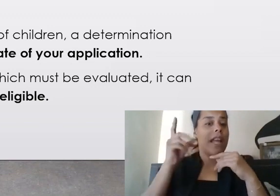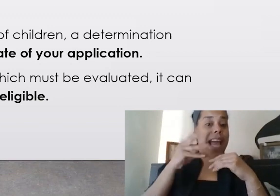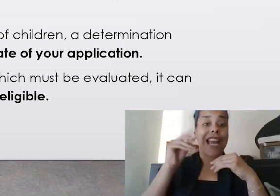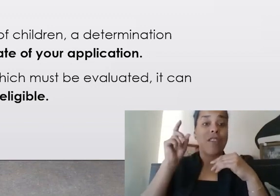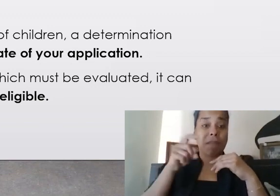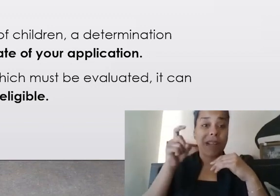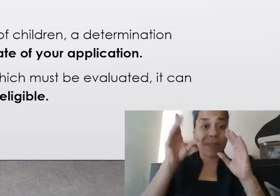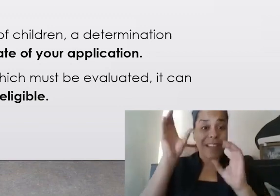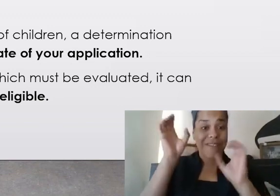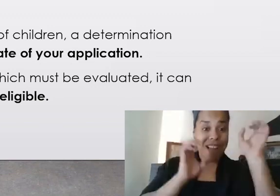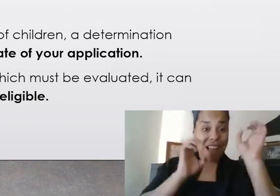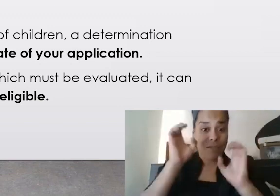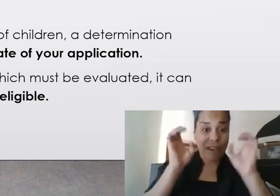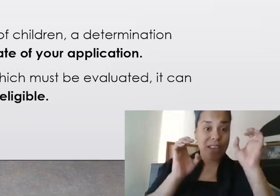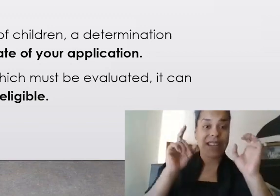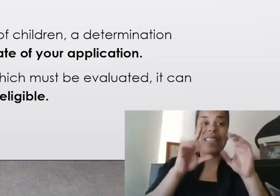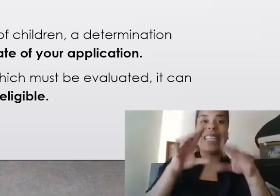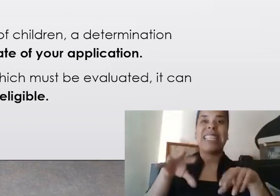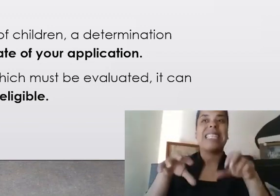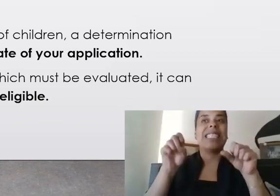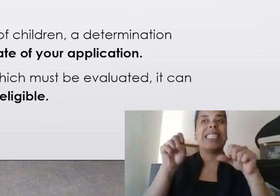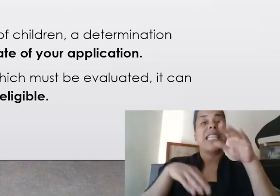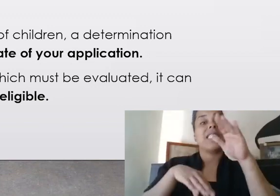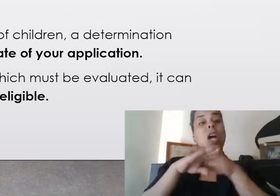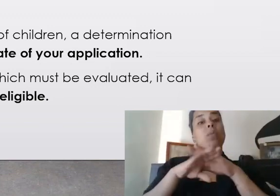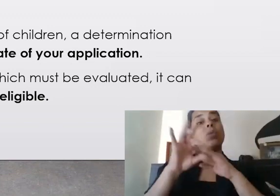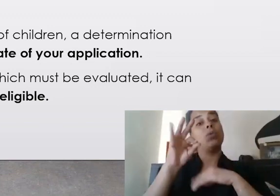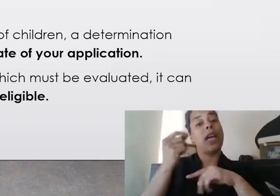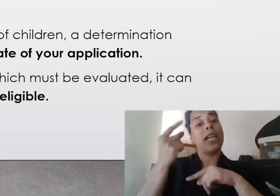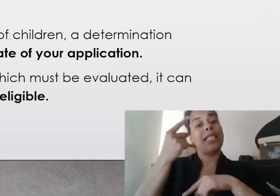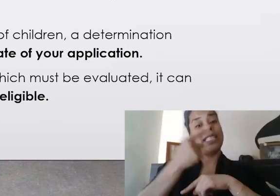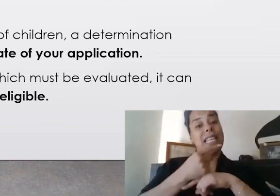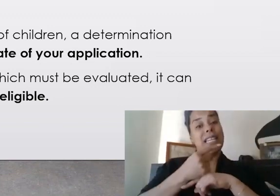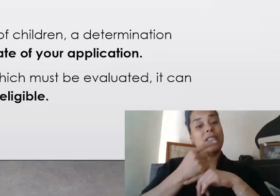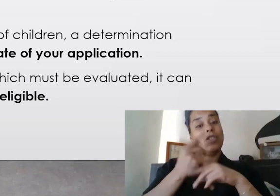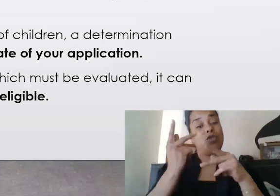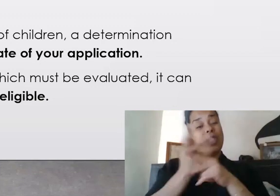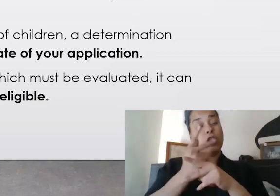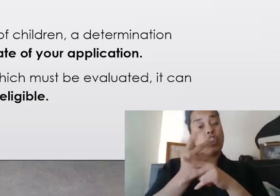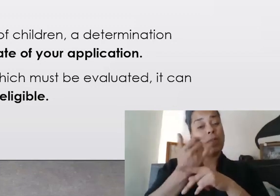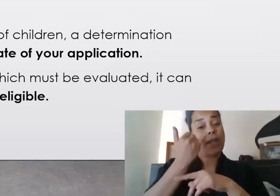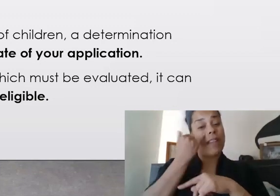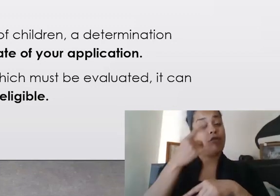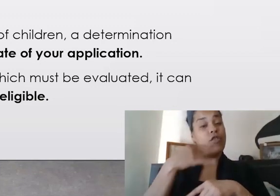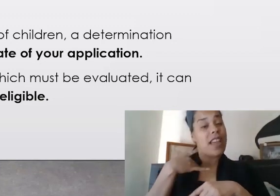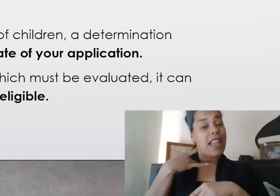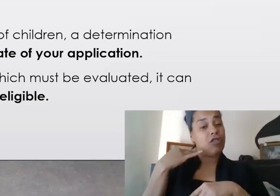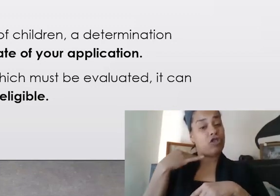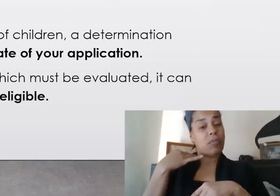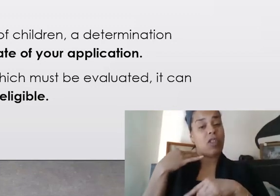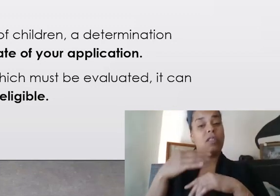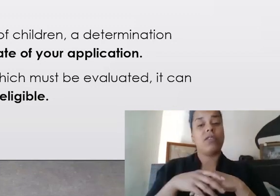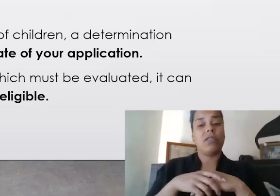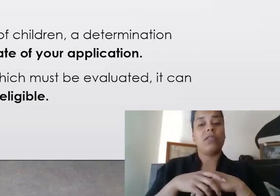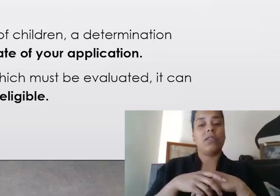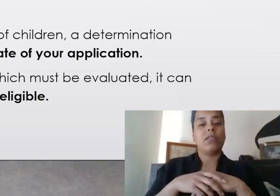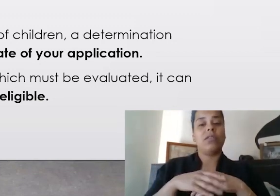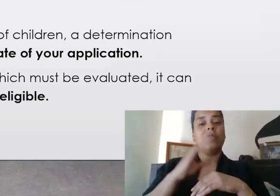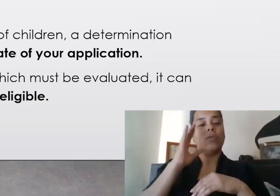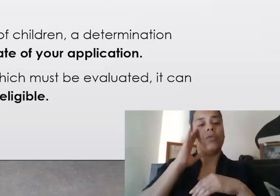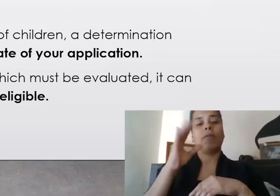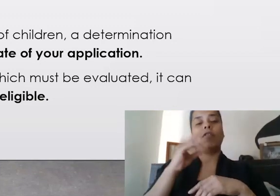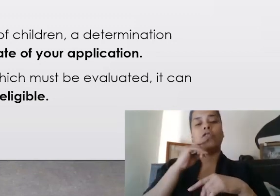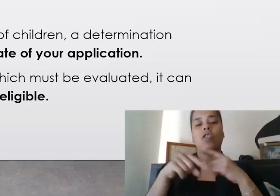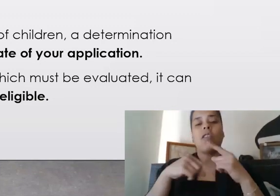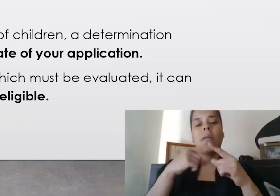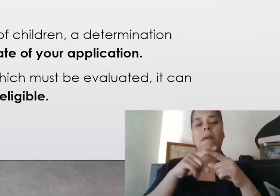evaluated. It takes up to 90 days to determine if you're eligible. So I'm going to talk about the determination